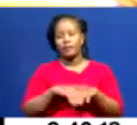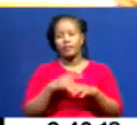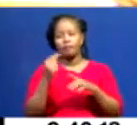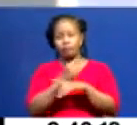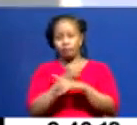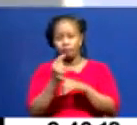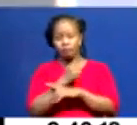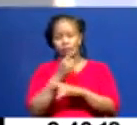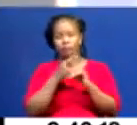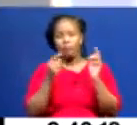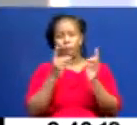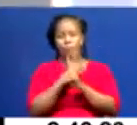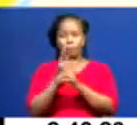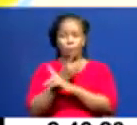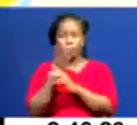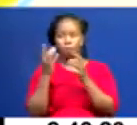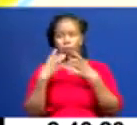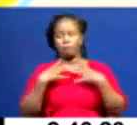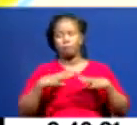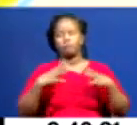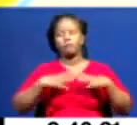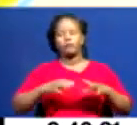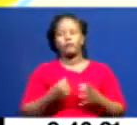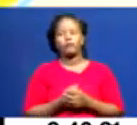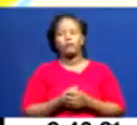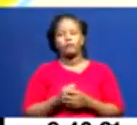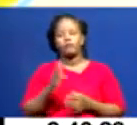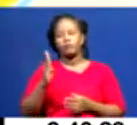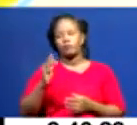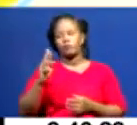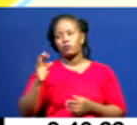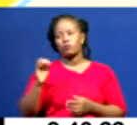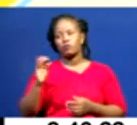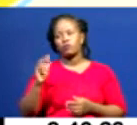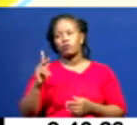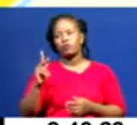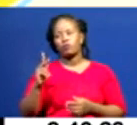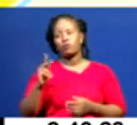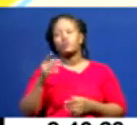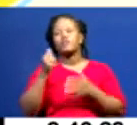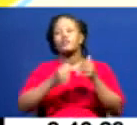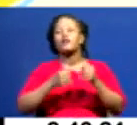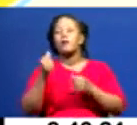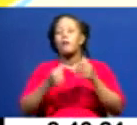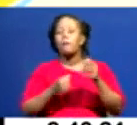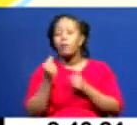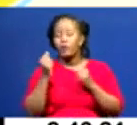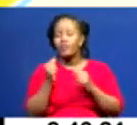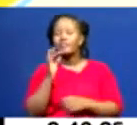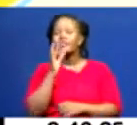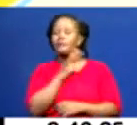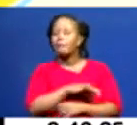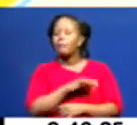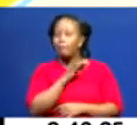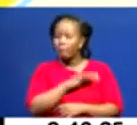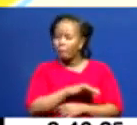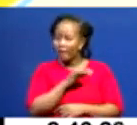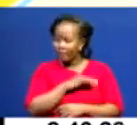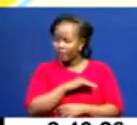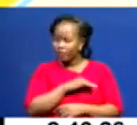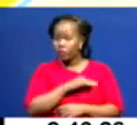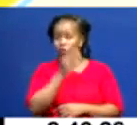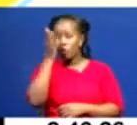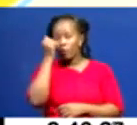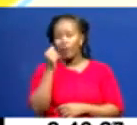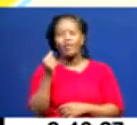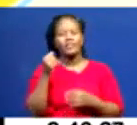growing wellness-conscious population. Brookside almond milk is highly beneficial for you because it is